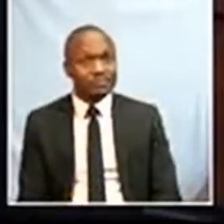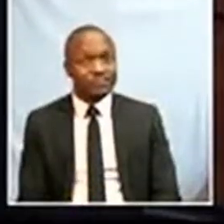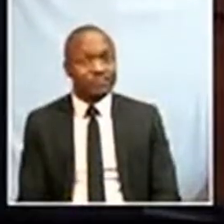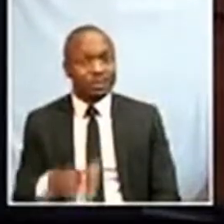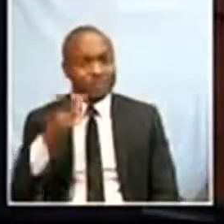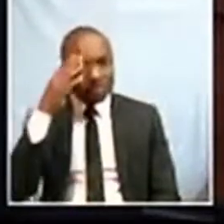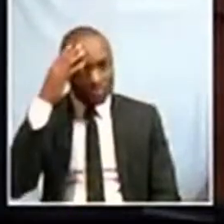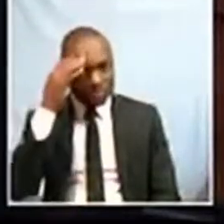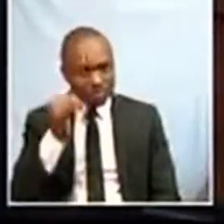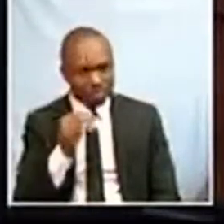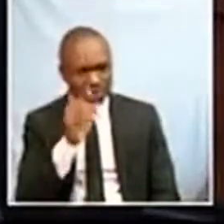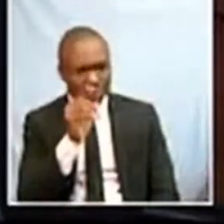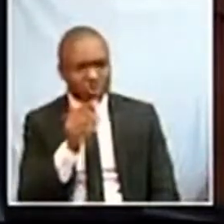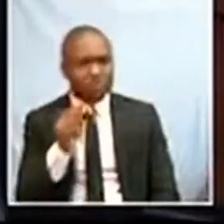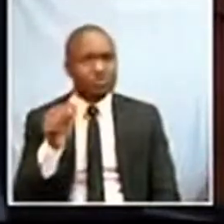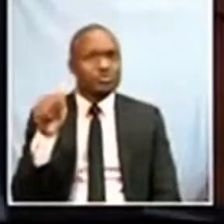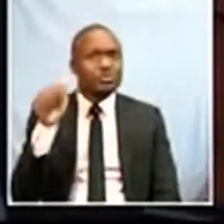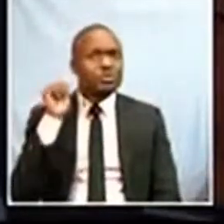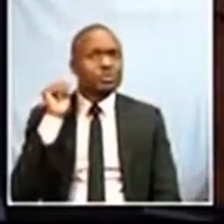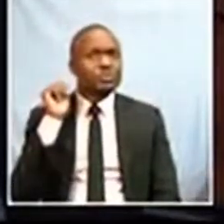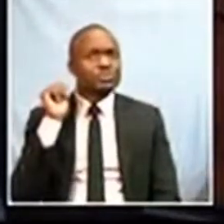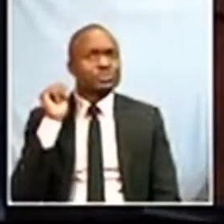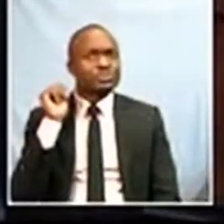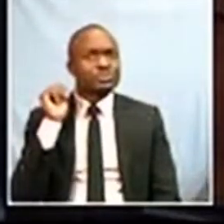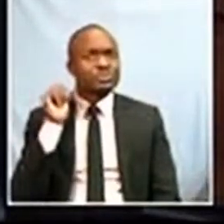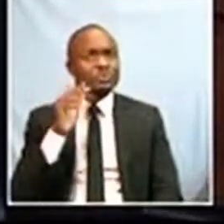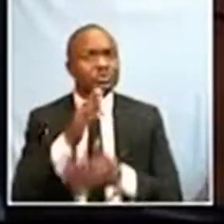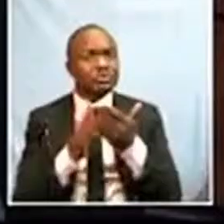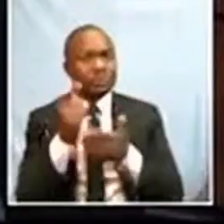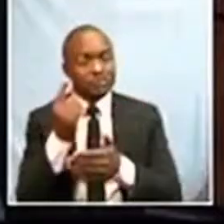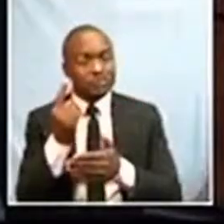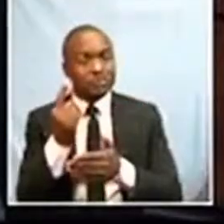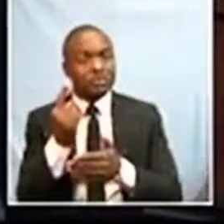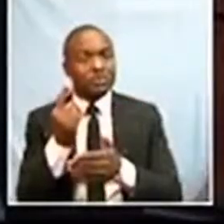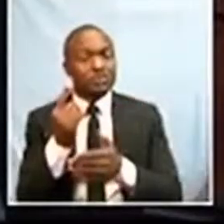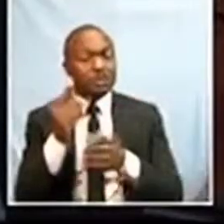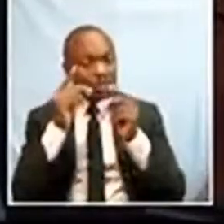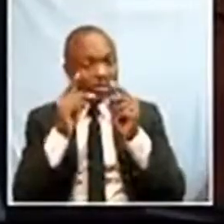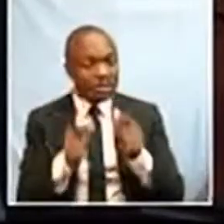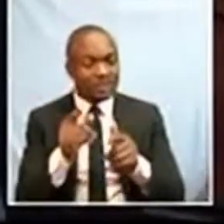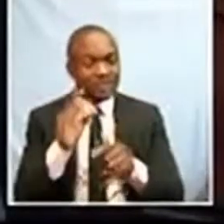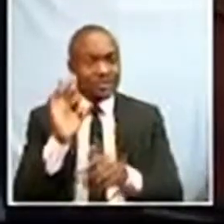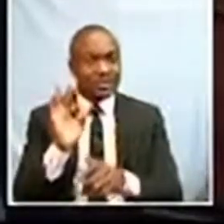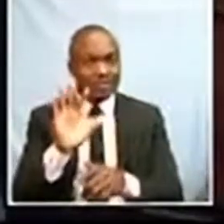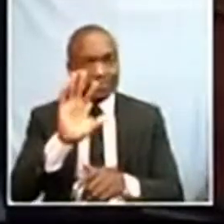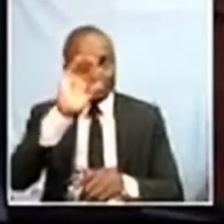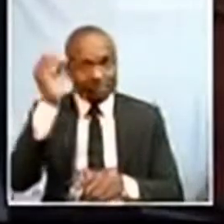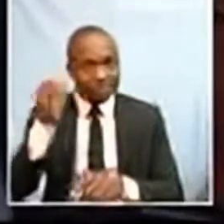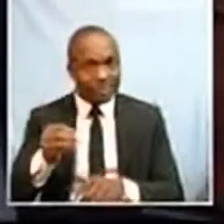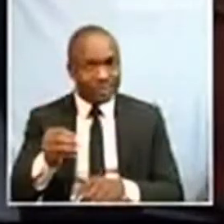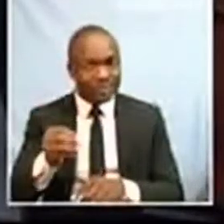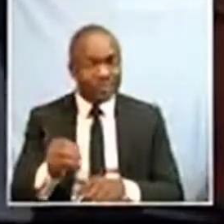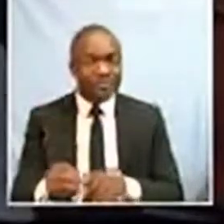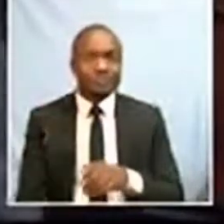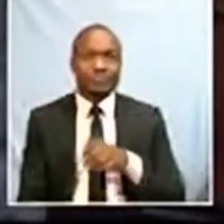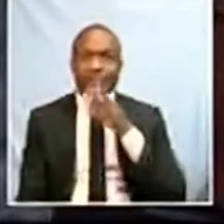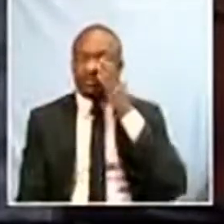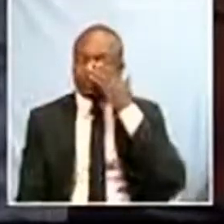Why would you deny someone who would have gone up to 95%?